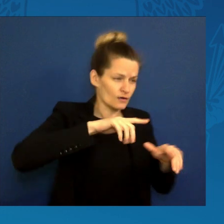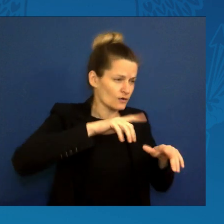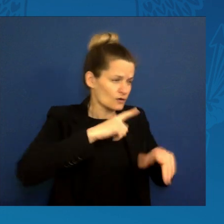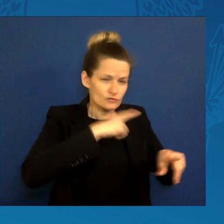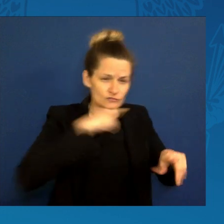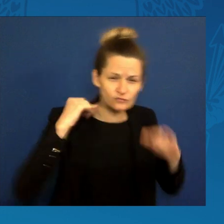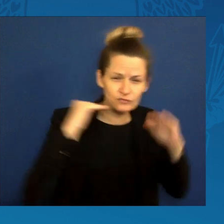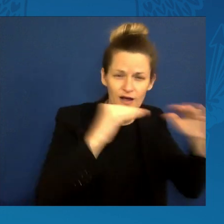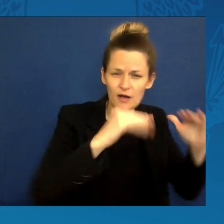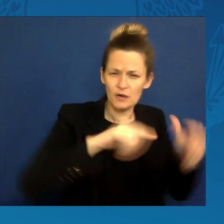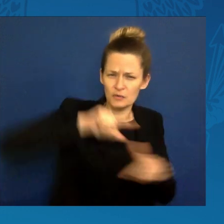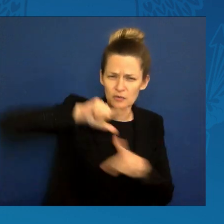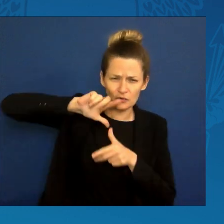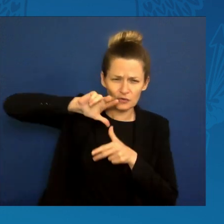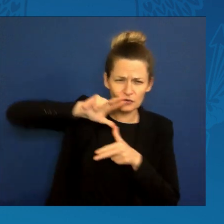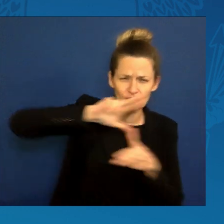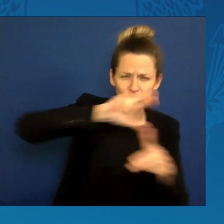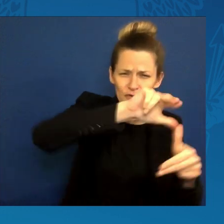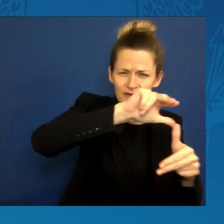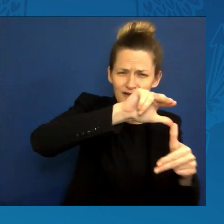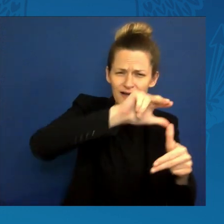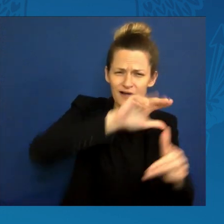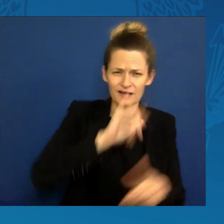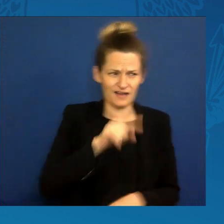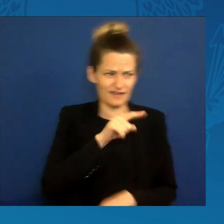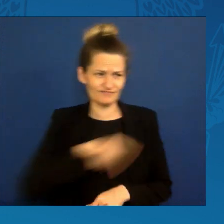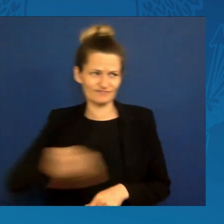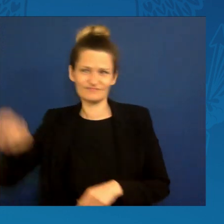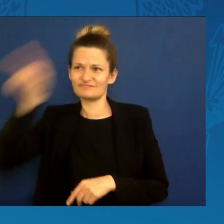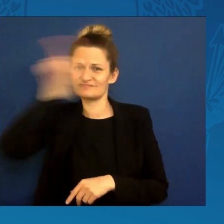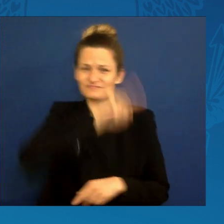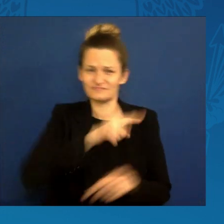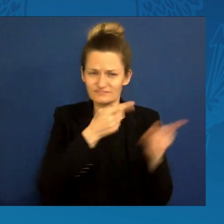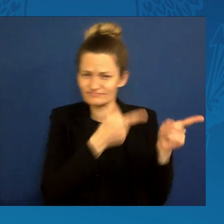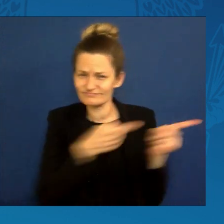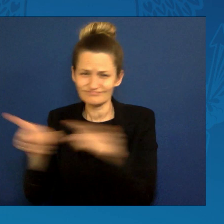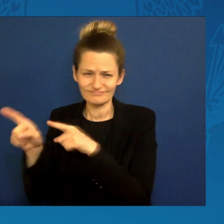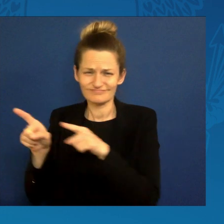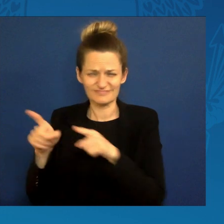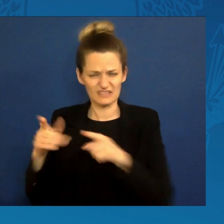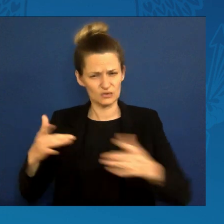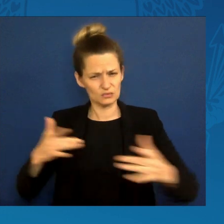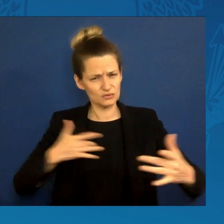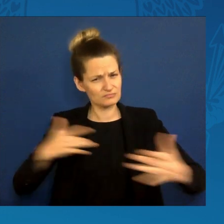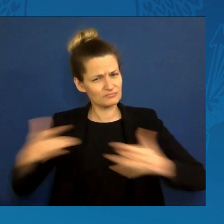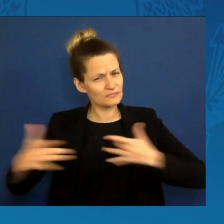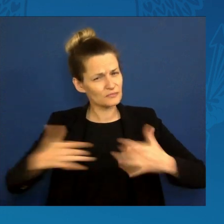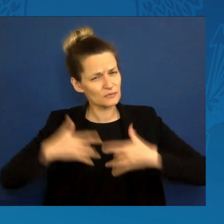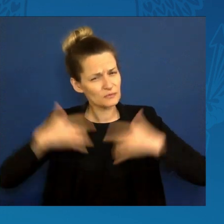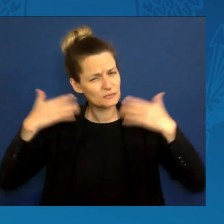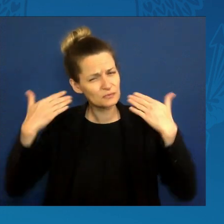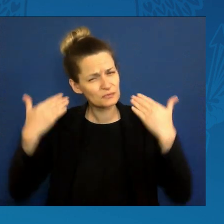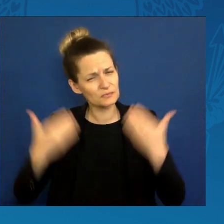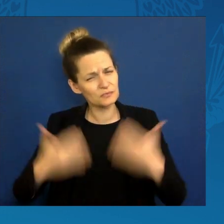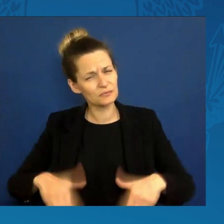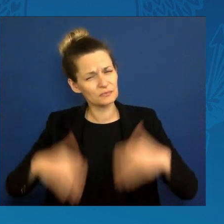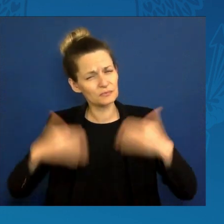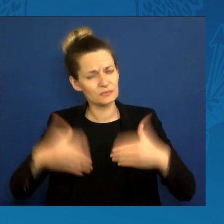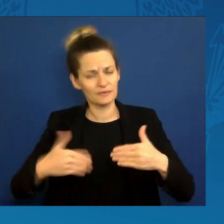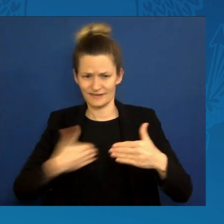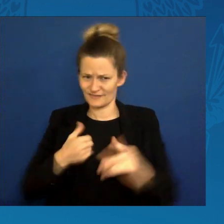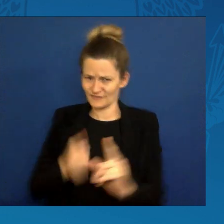have experienced in a way that has caused great harm to the people of our nations. But the good news is we also